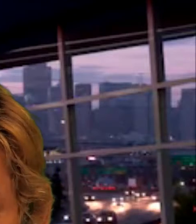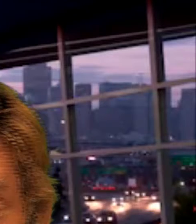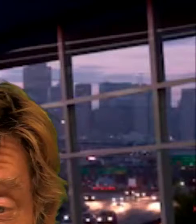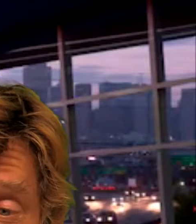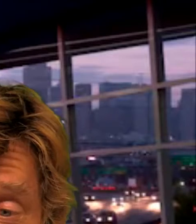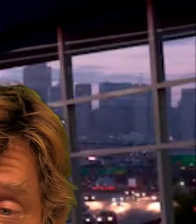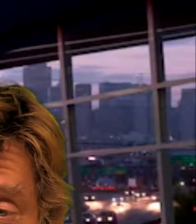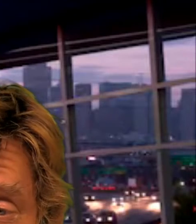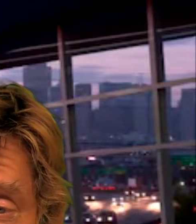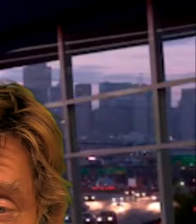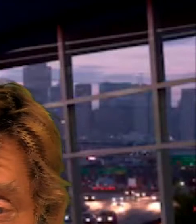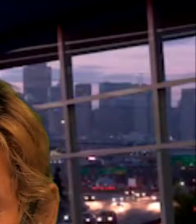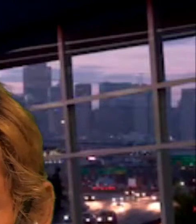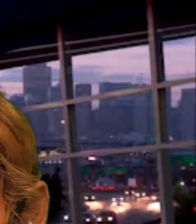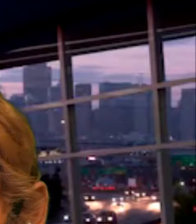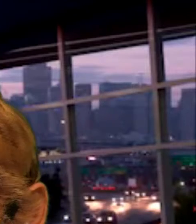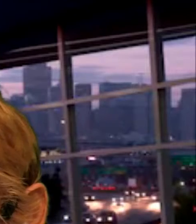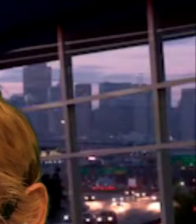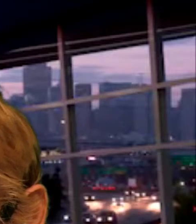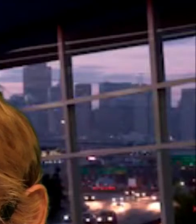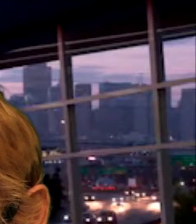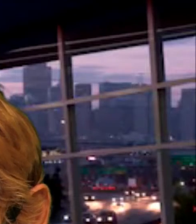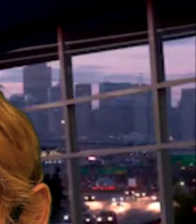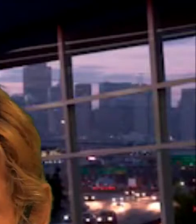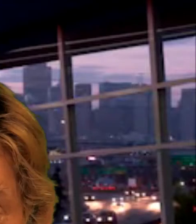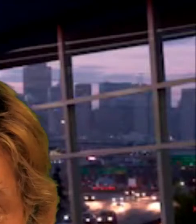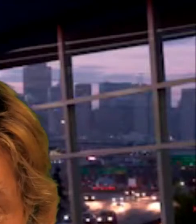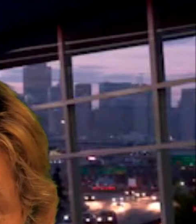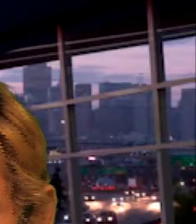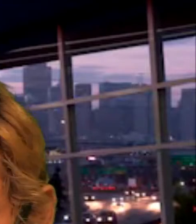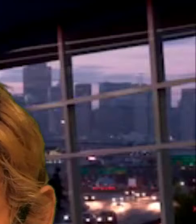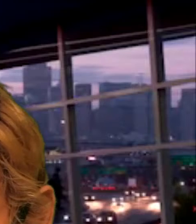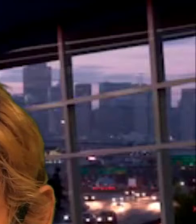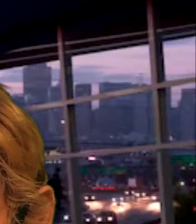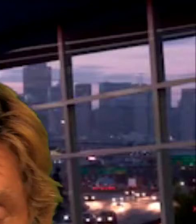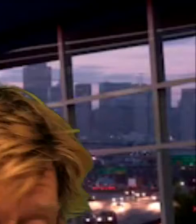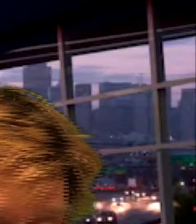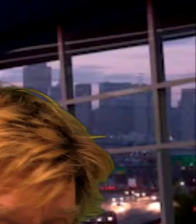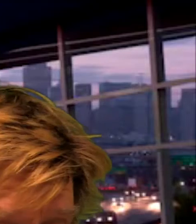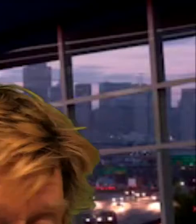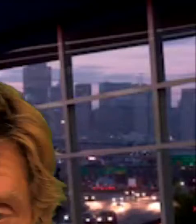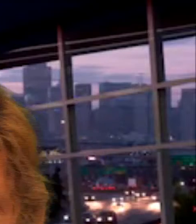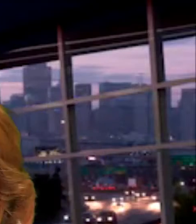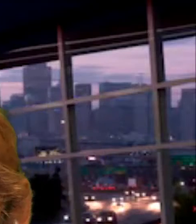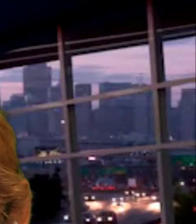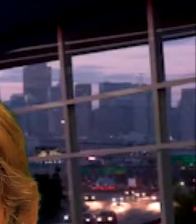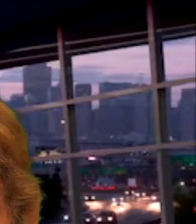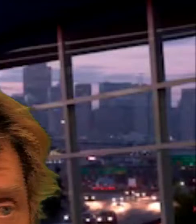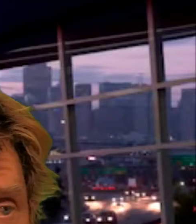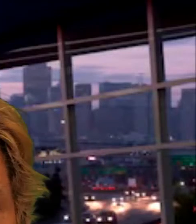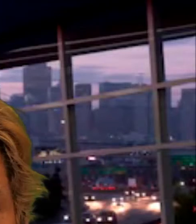backup information of this and anything else that may break between now and then.